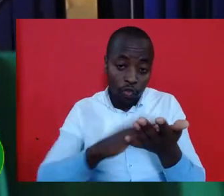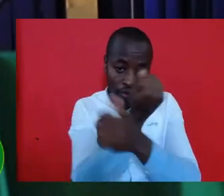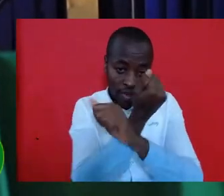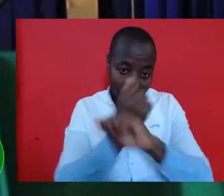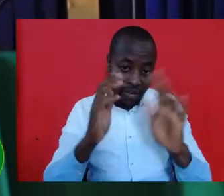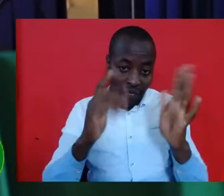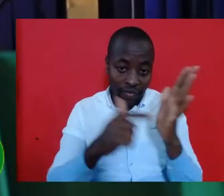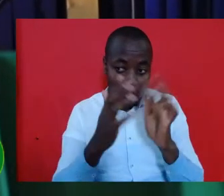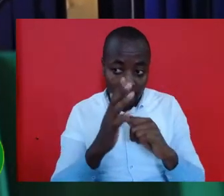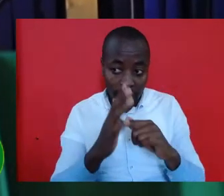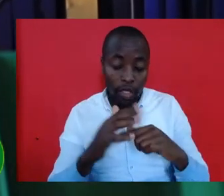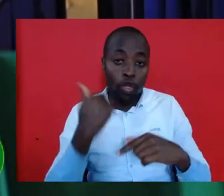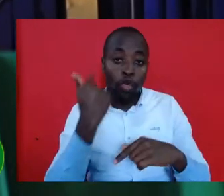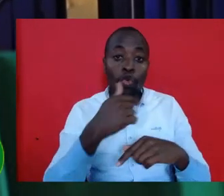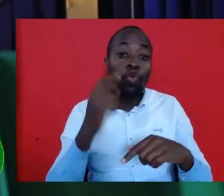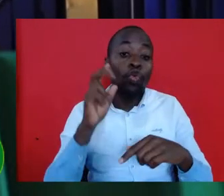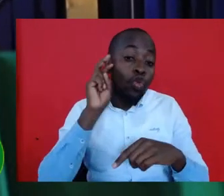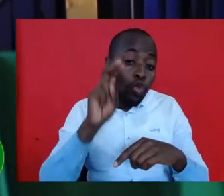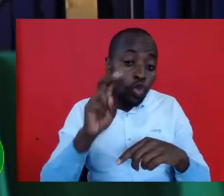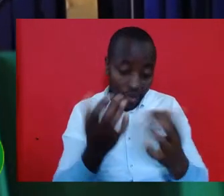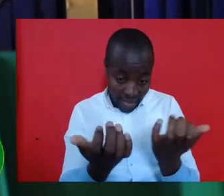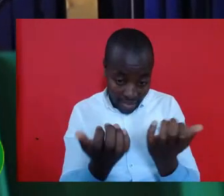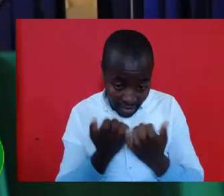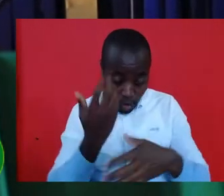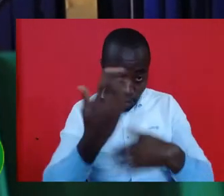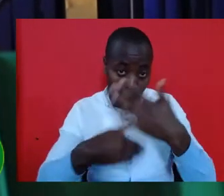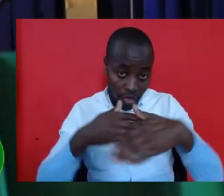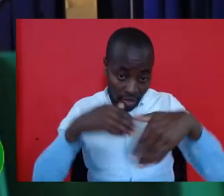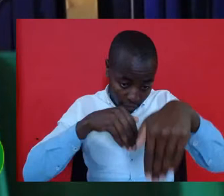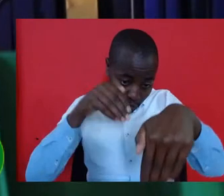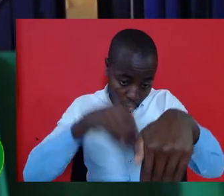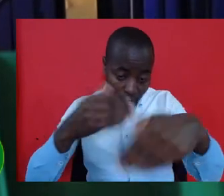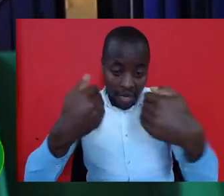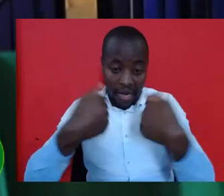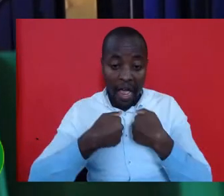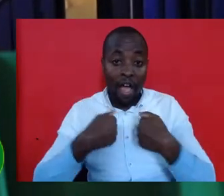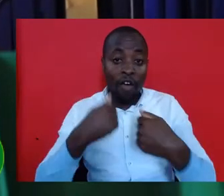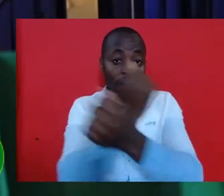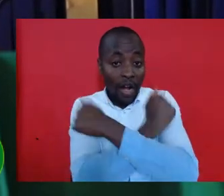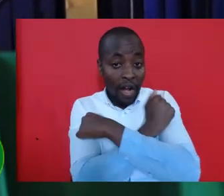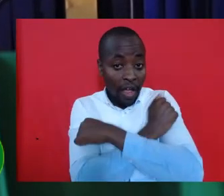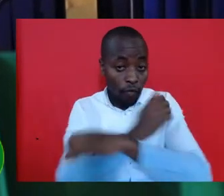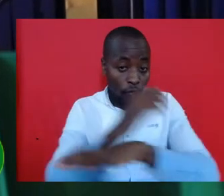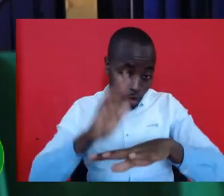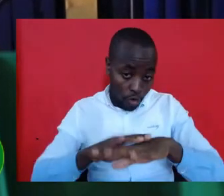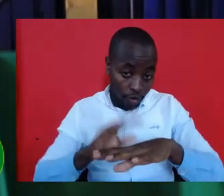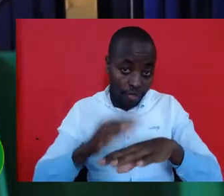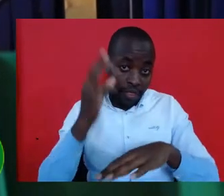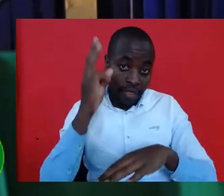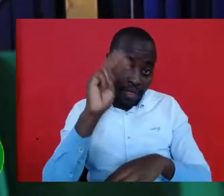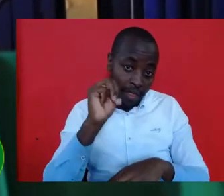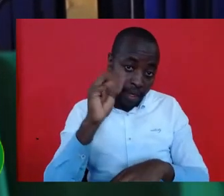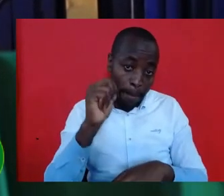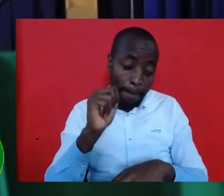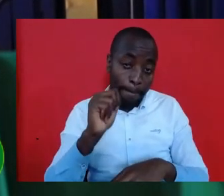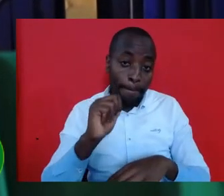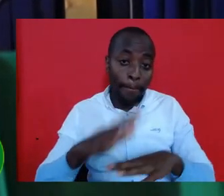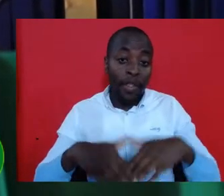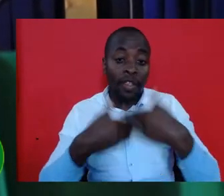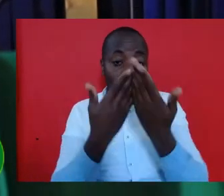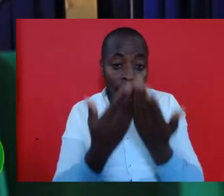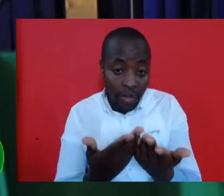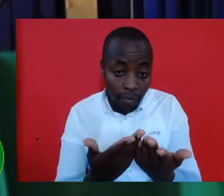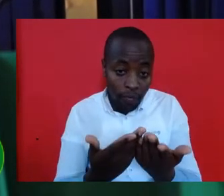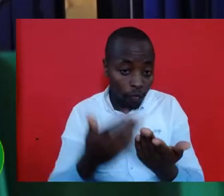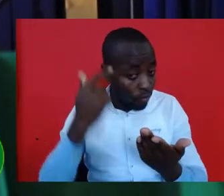Jesus. He saw the needs of all who followed him and had compassion on them, graciously providing for their needs.